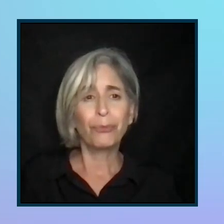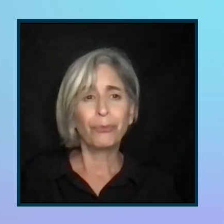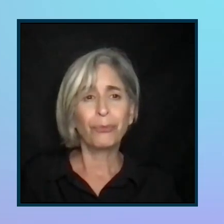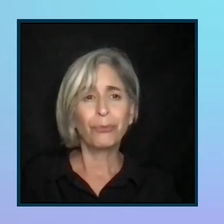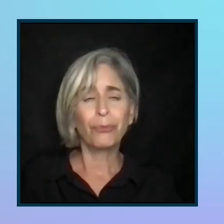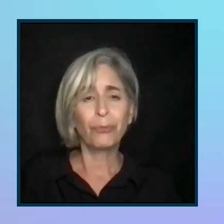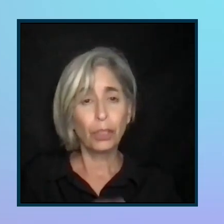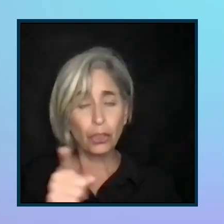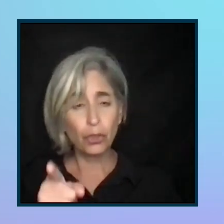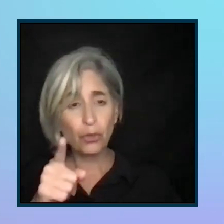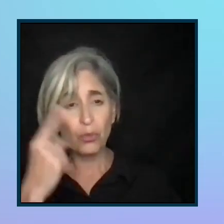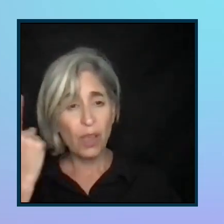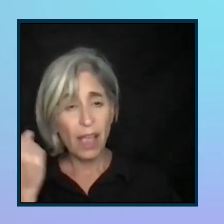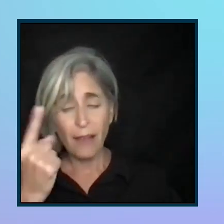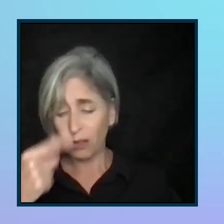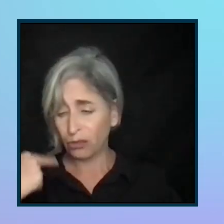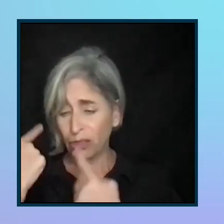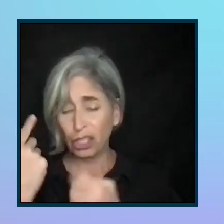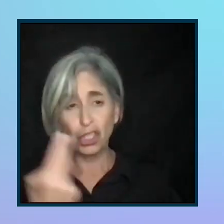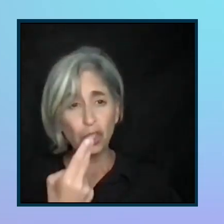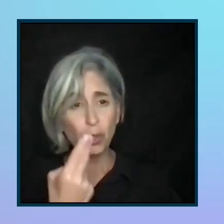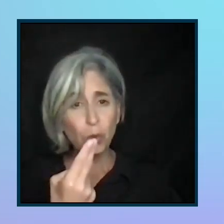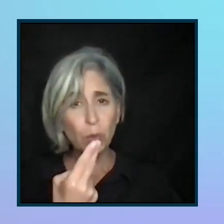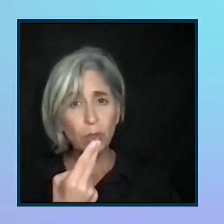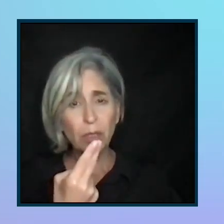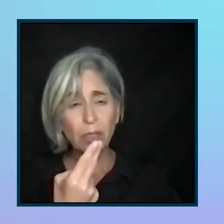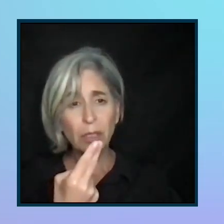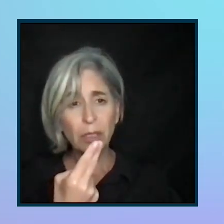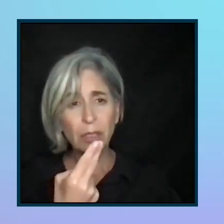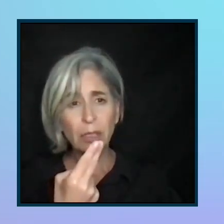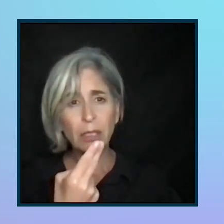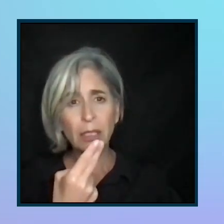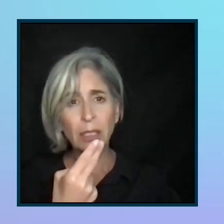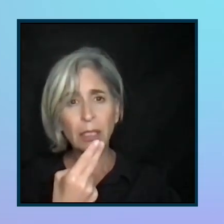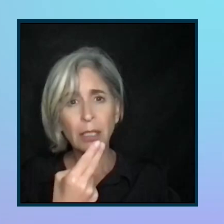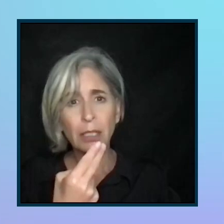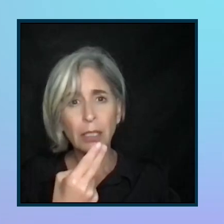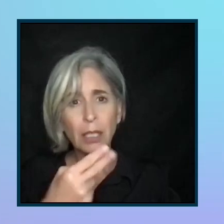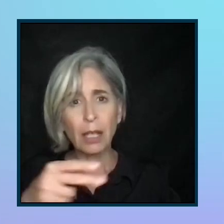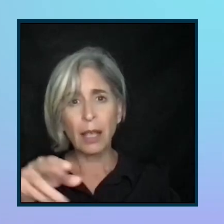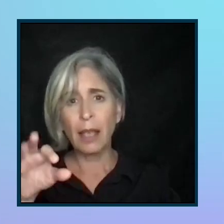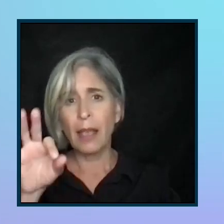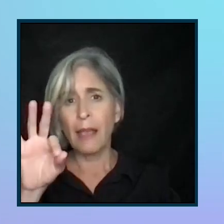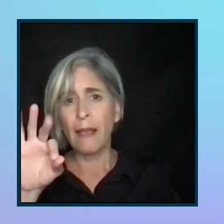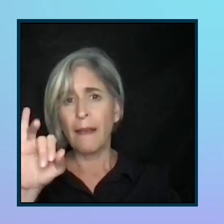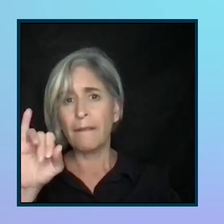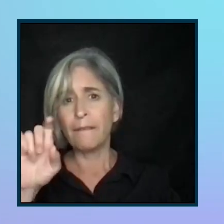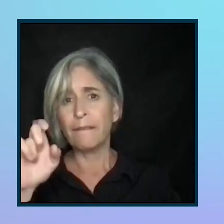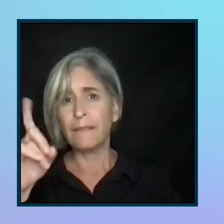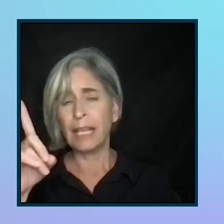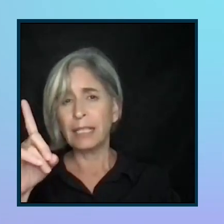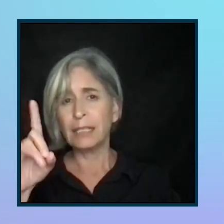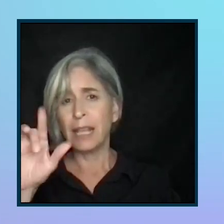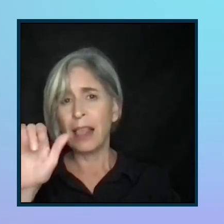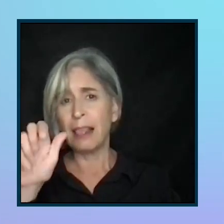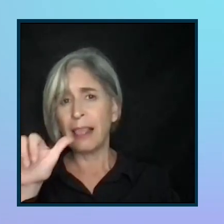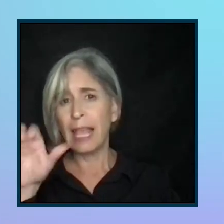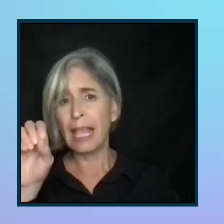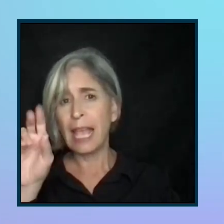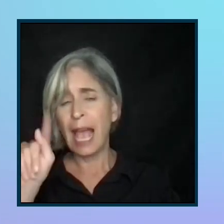that. Do you ever use fixed layout EPUBs? We do on very rare